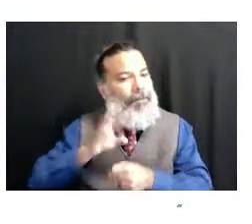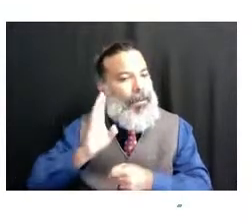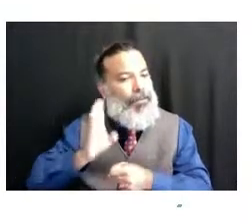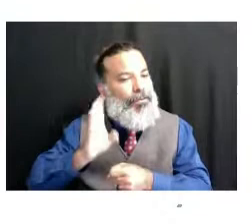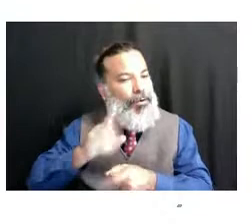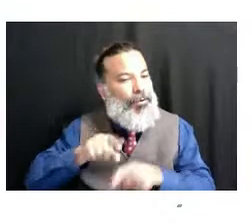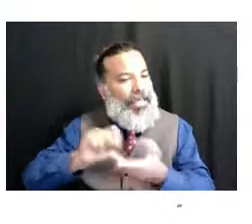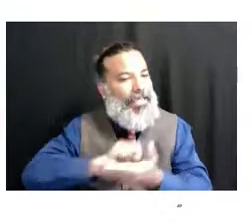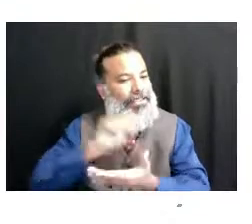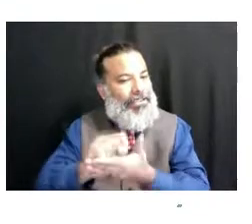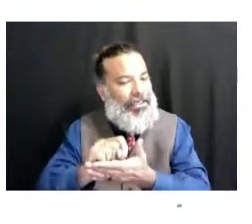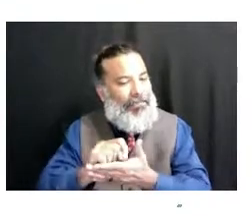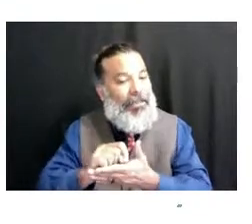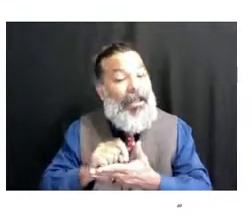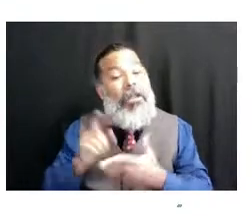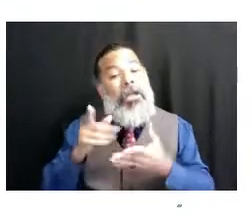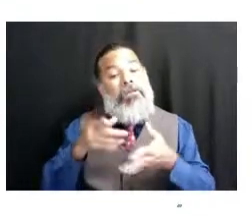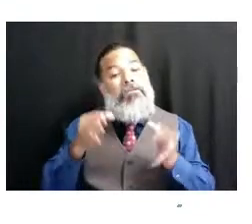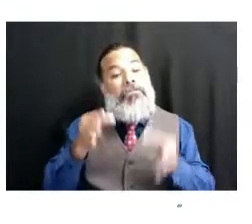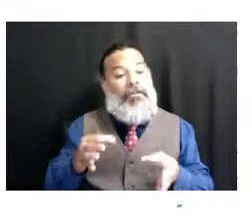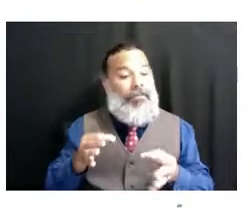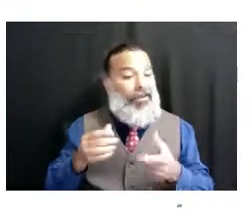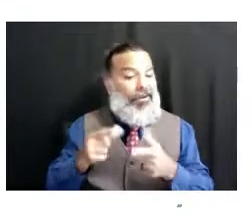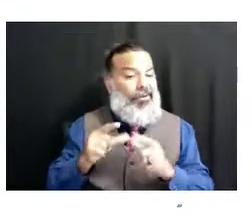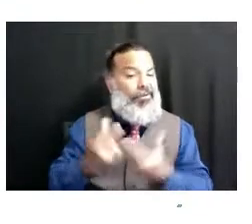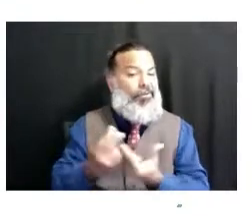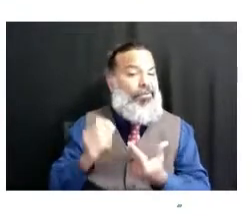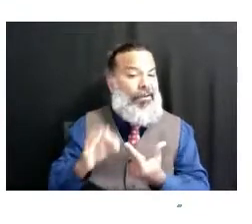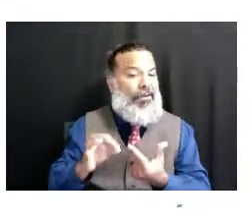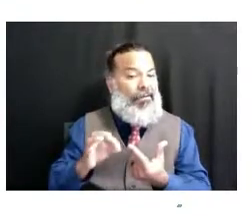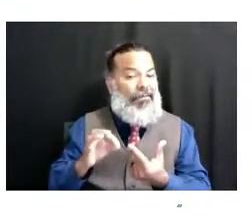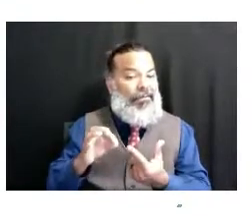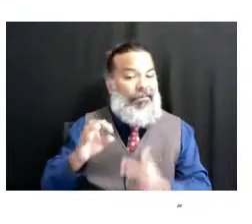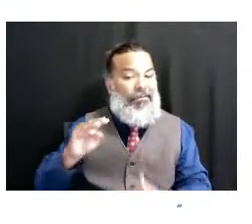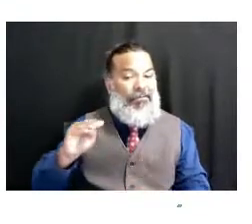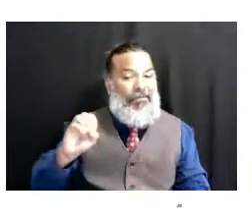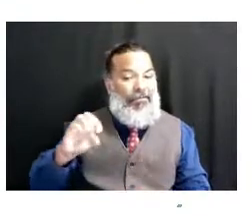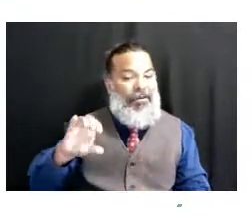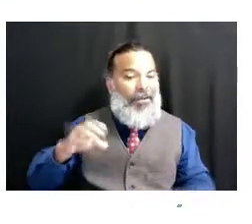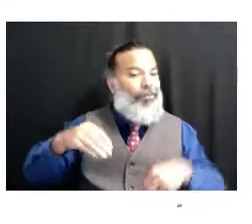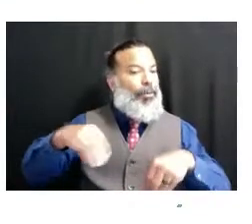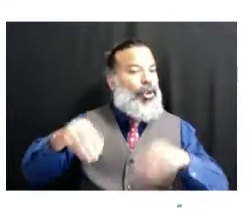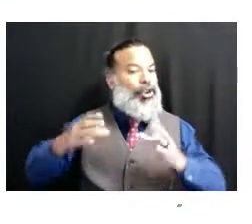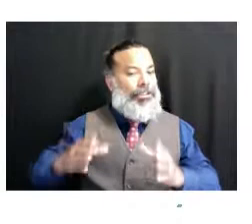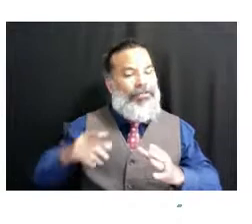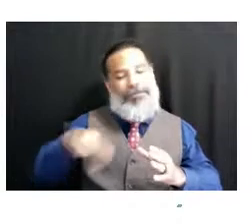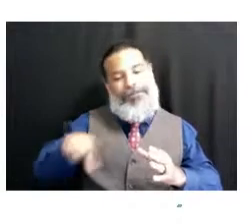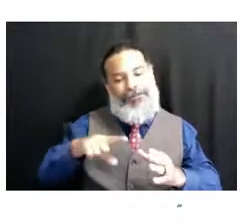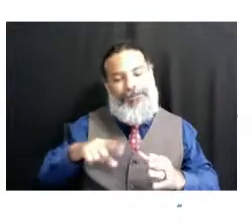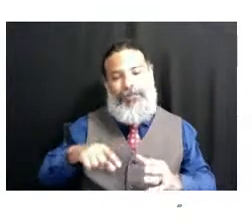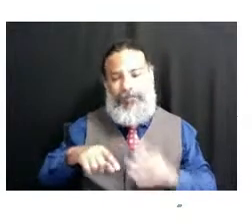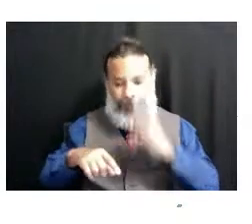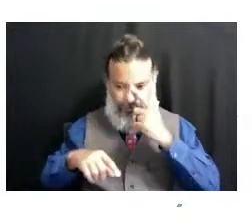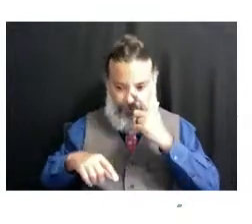period, and it was decided by a group of merchants that they would build a structure,